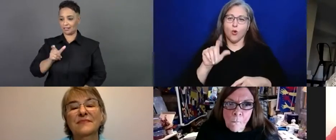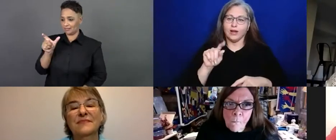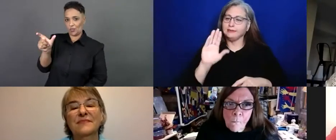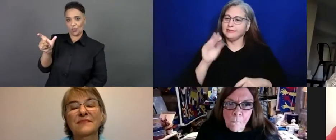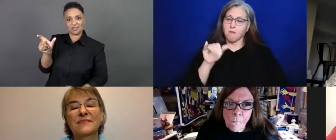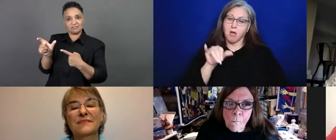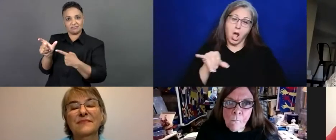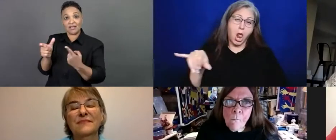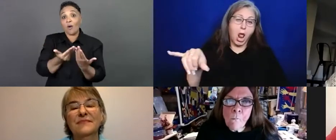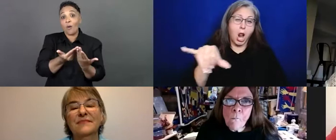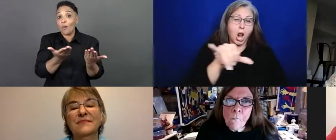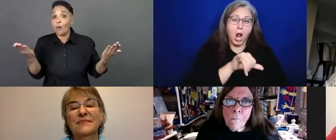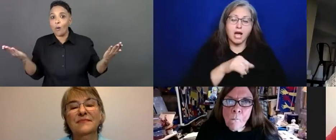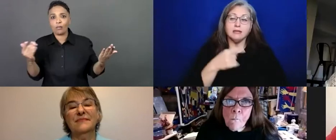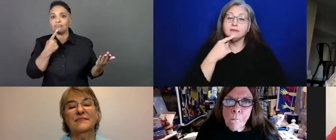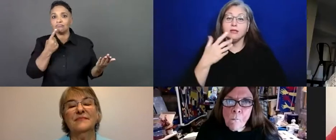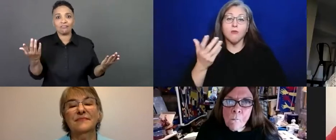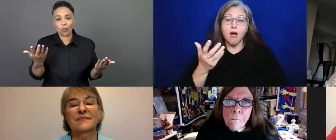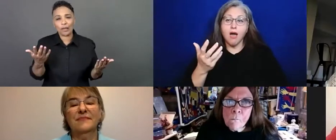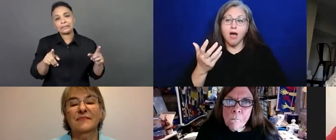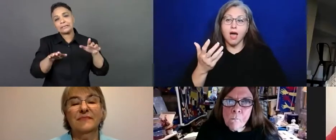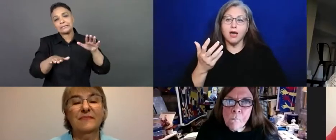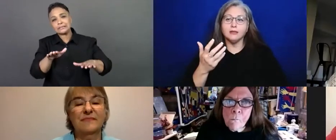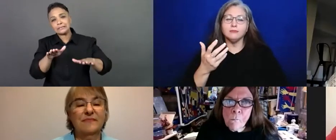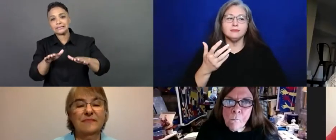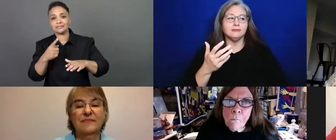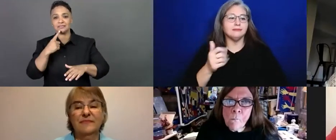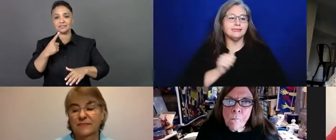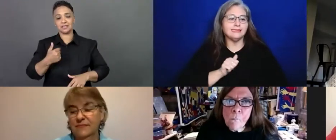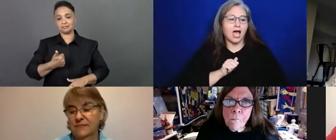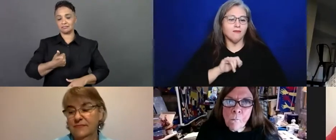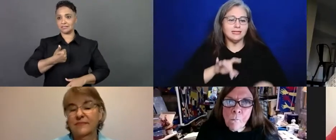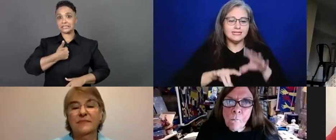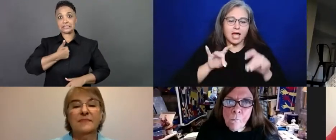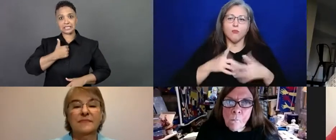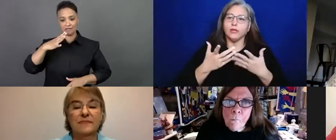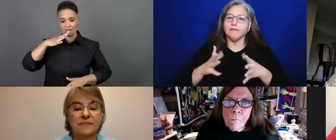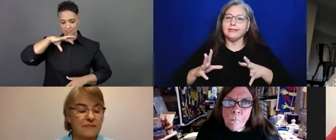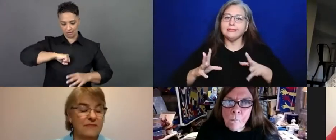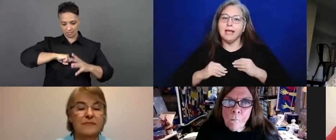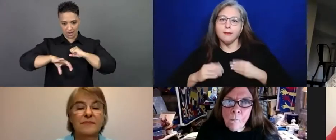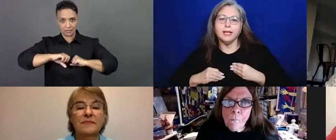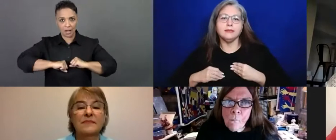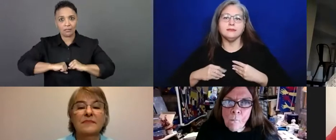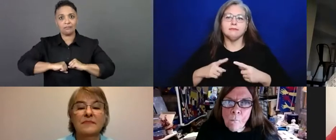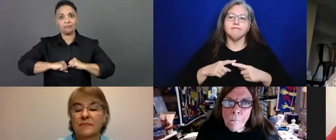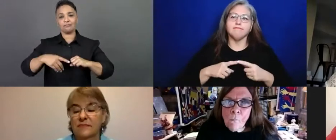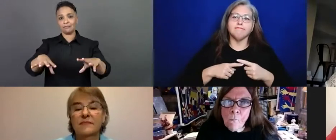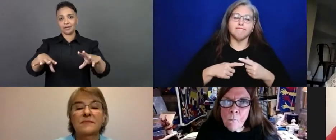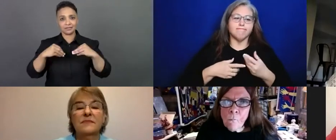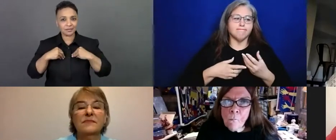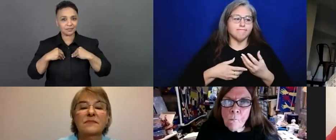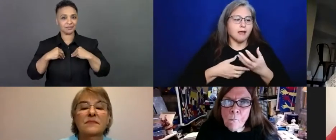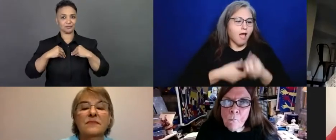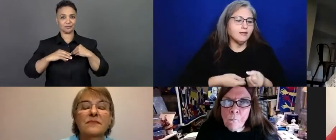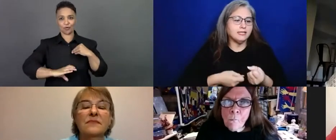board, it was along the lines of, you know, self-discovery, acceptance, and confidence, and